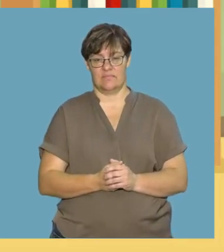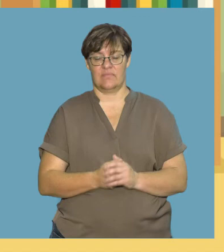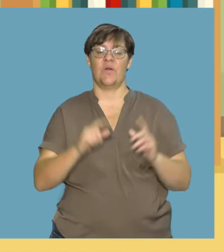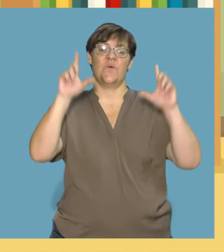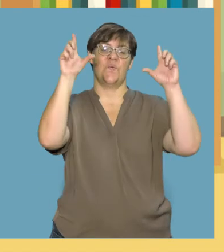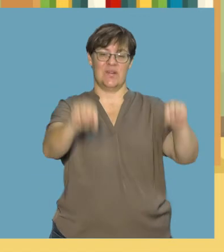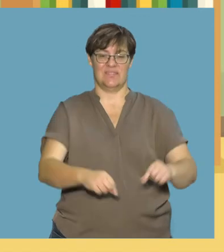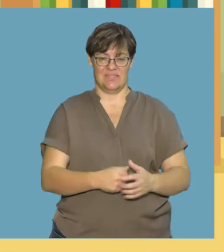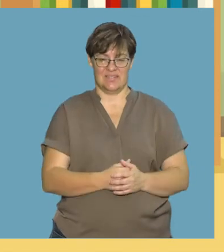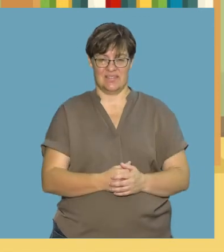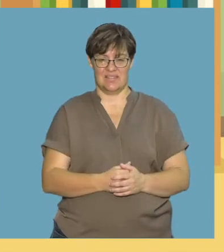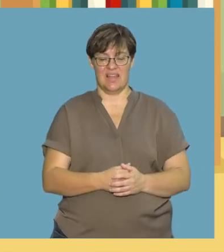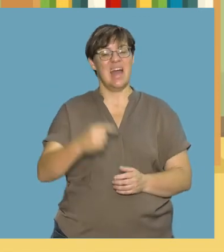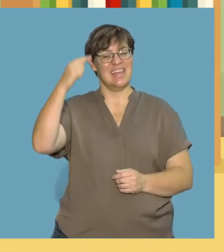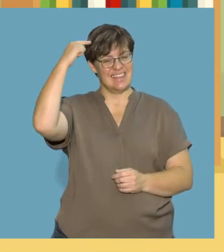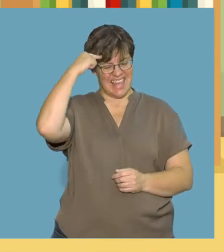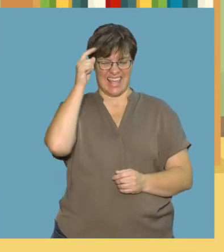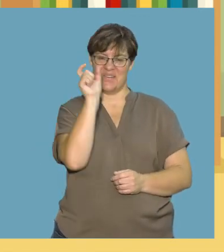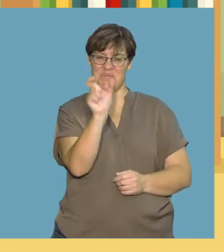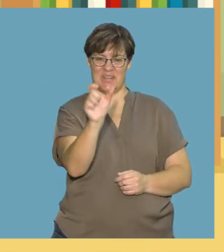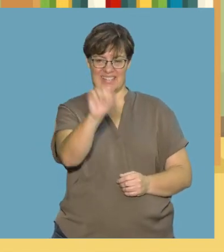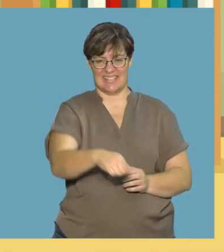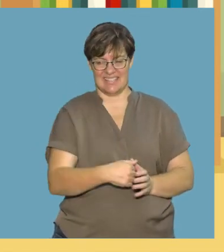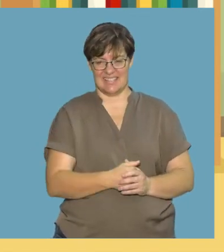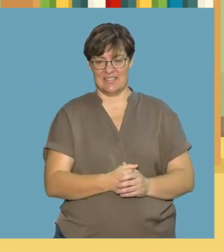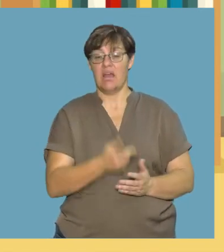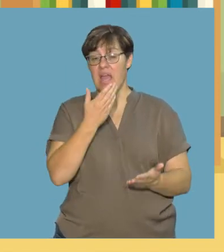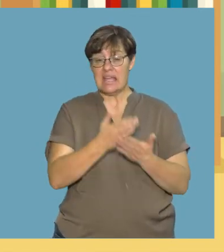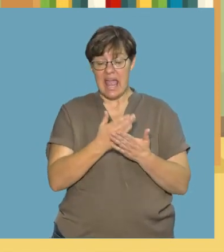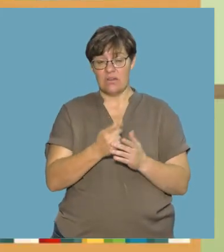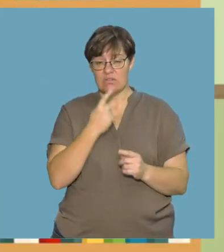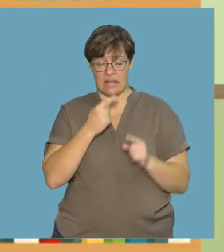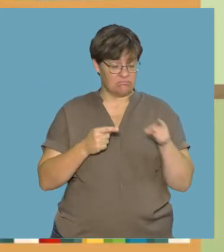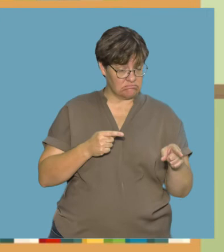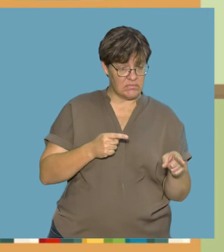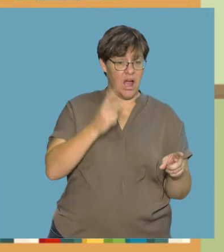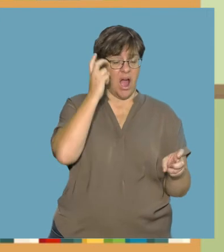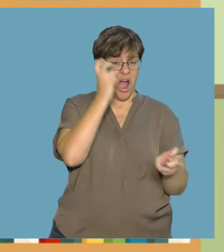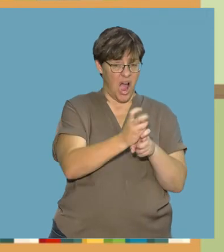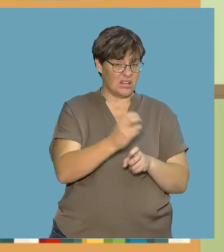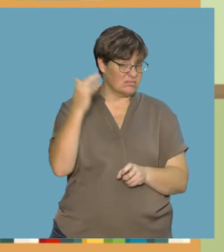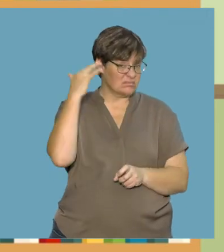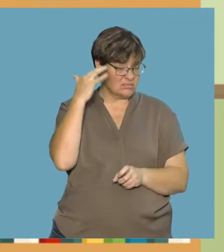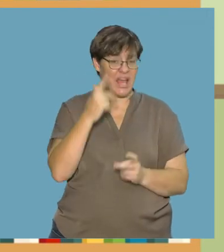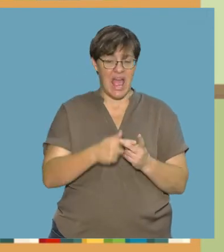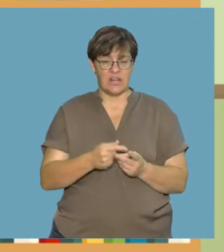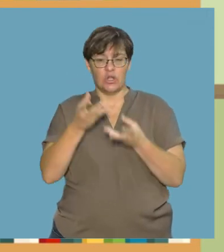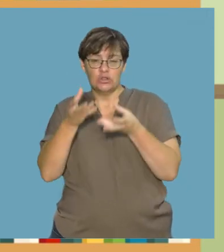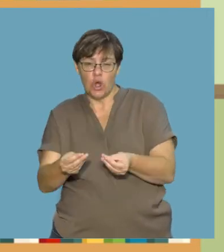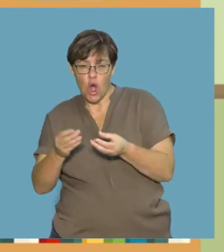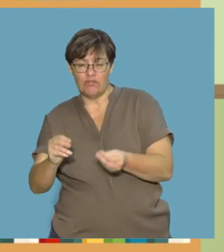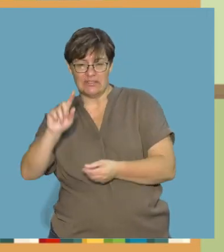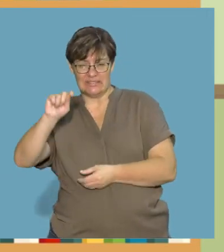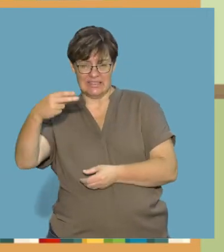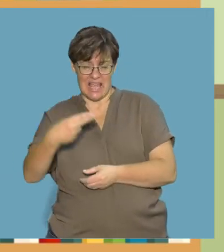Wonderful! Think is the word. Can you tell the difference between the hard and the soft TH sounds? Listen